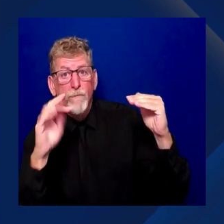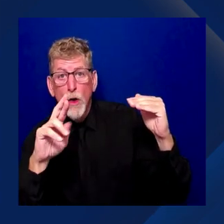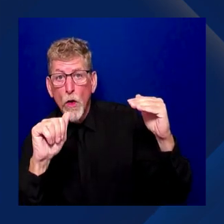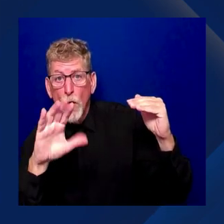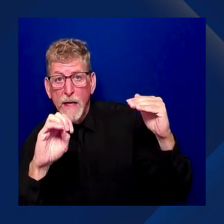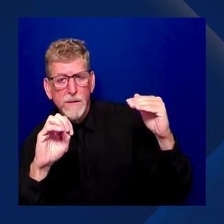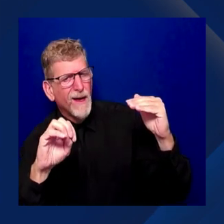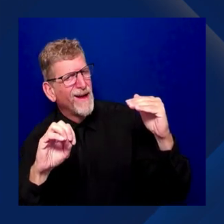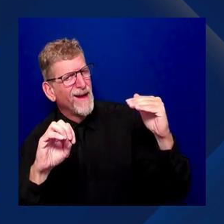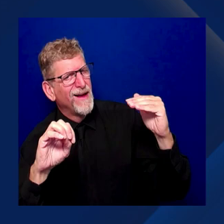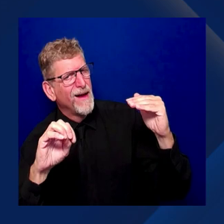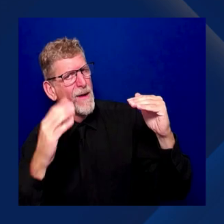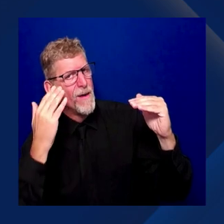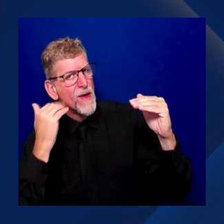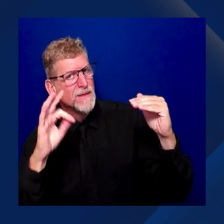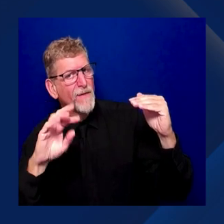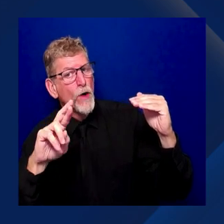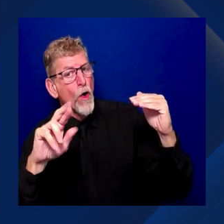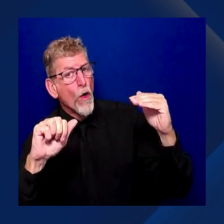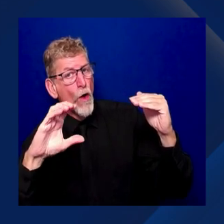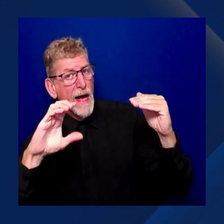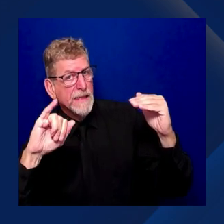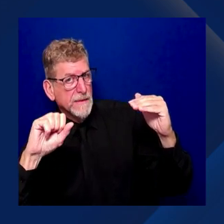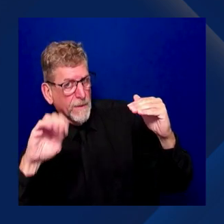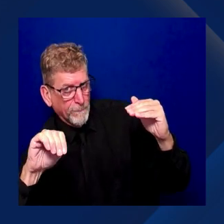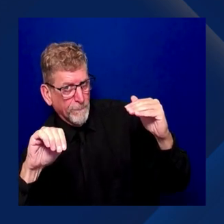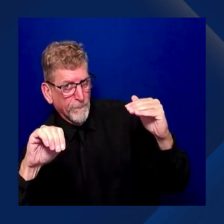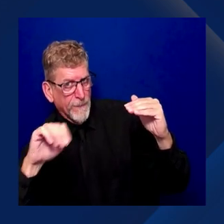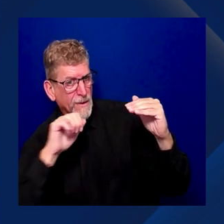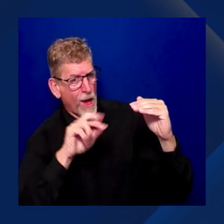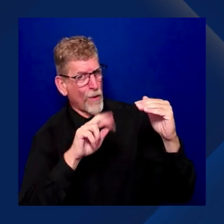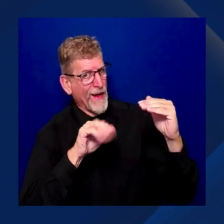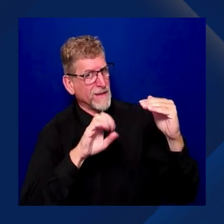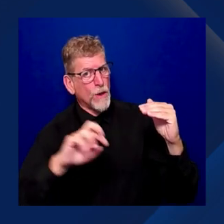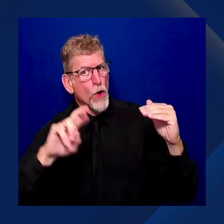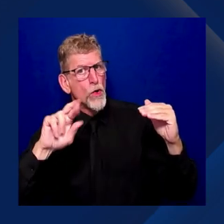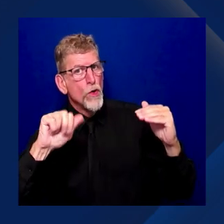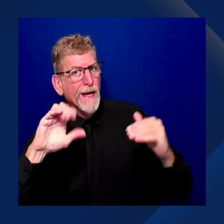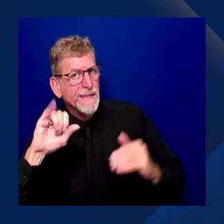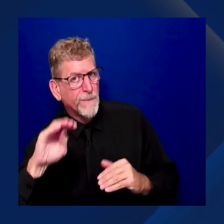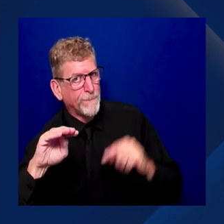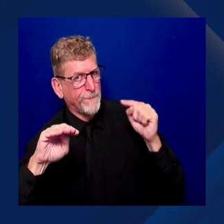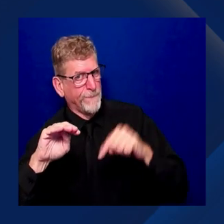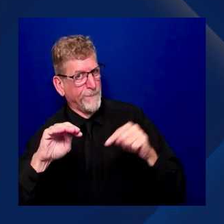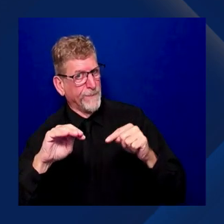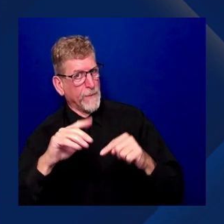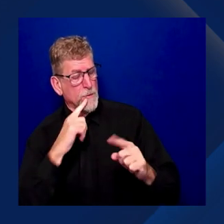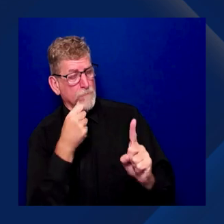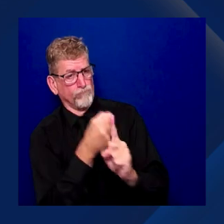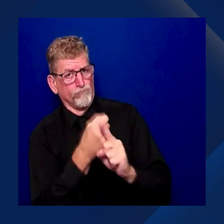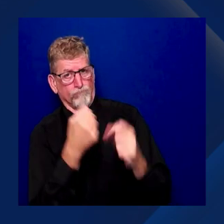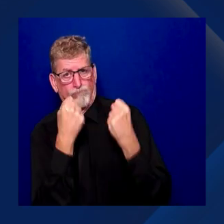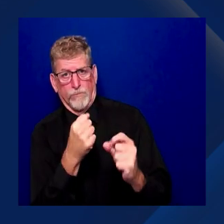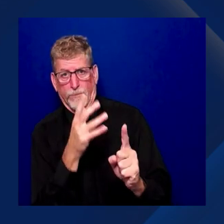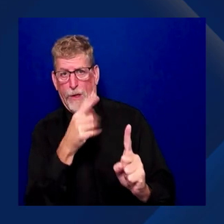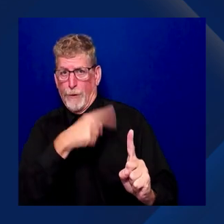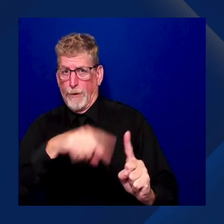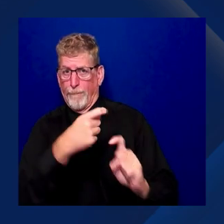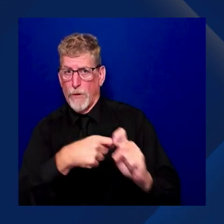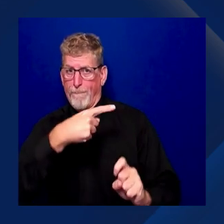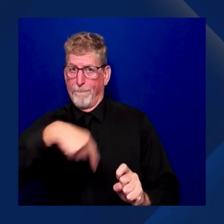infant deaths among African Americans. And it's fueled by both explicit and implicit bias. Income level, education,